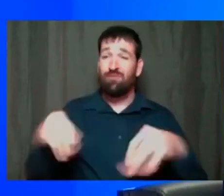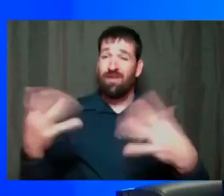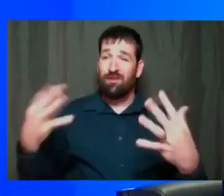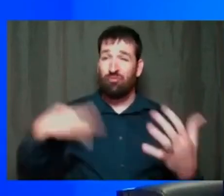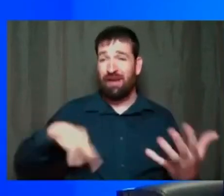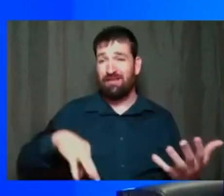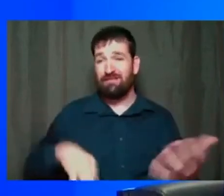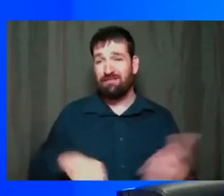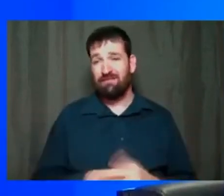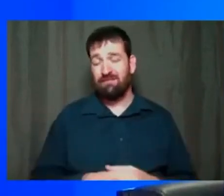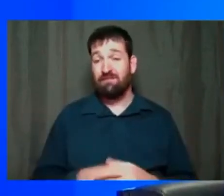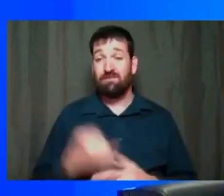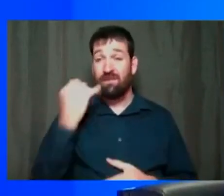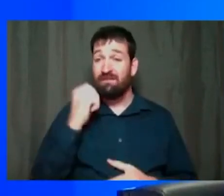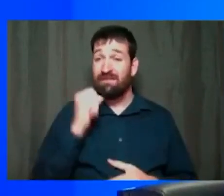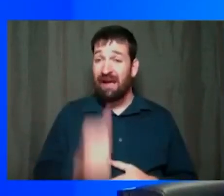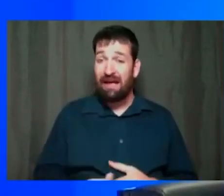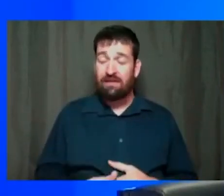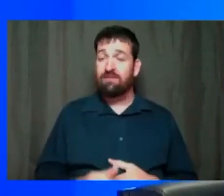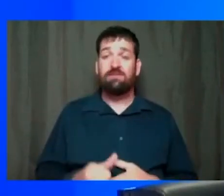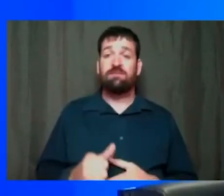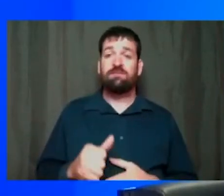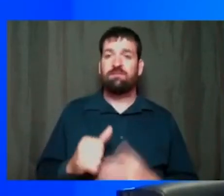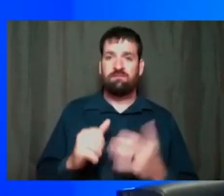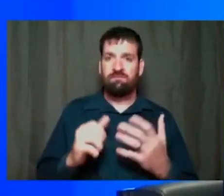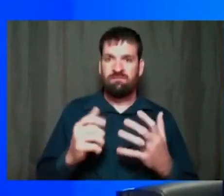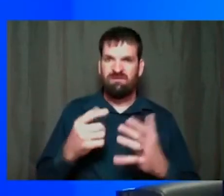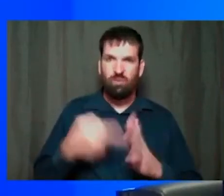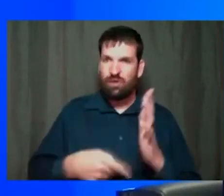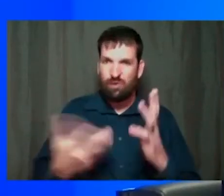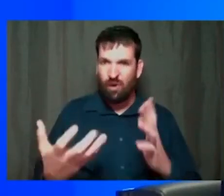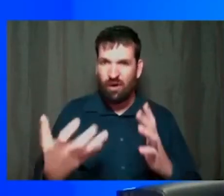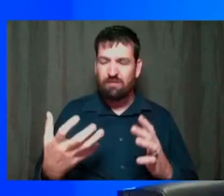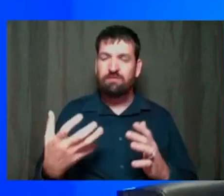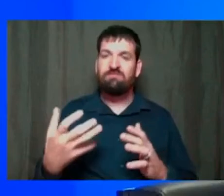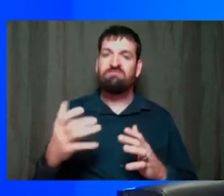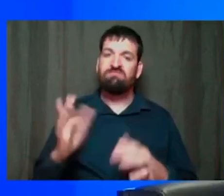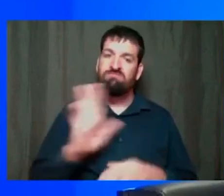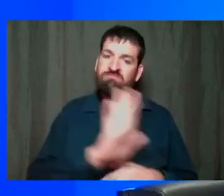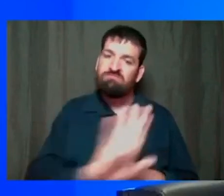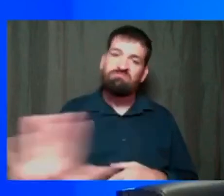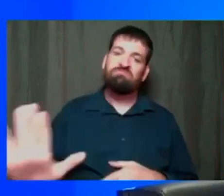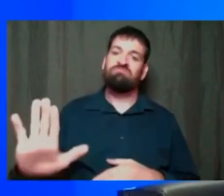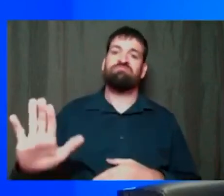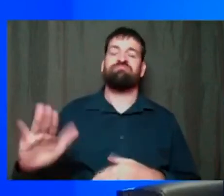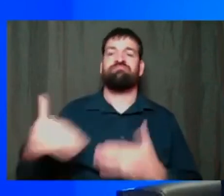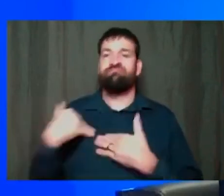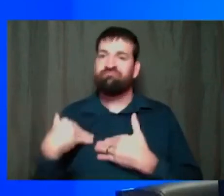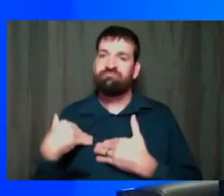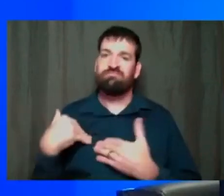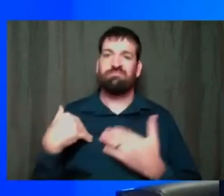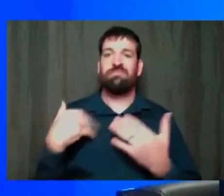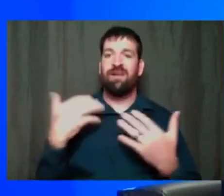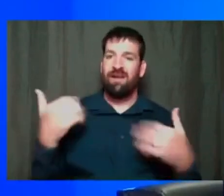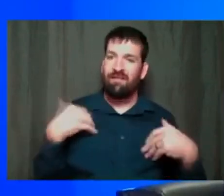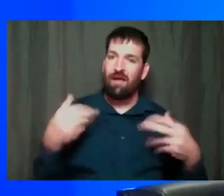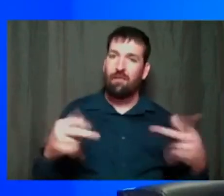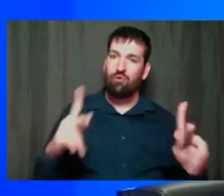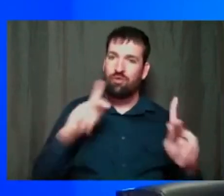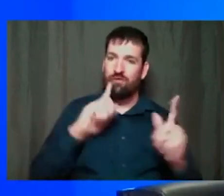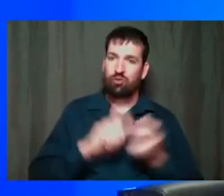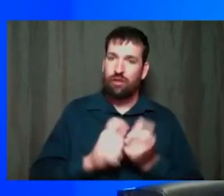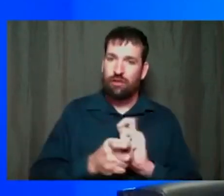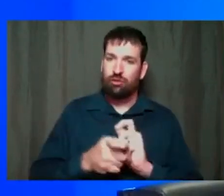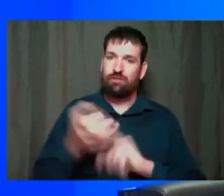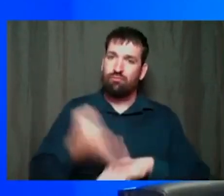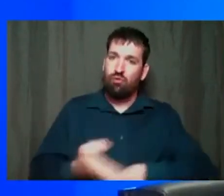not what you want, if it's not the way you need it to be, then the onus is on you. You have the opportunity to change it and to improve it for the better